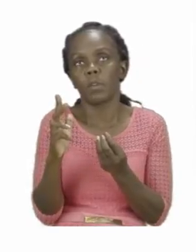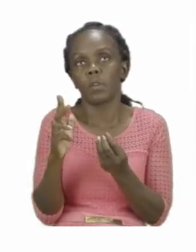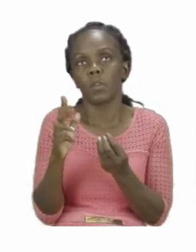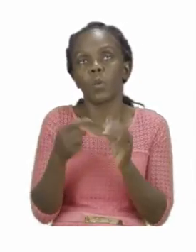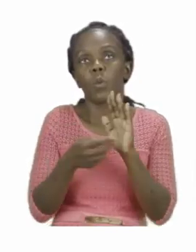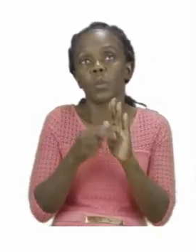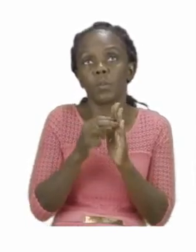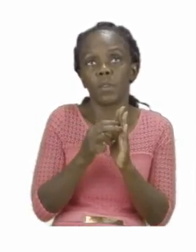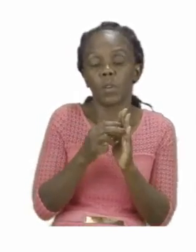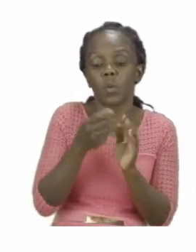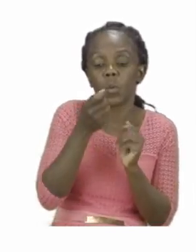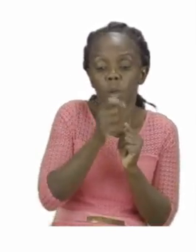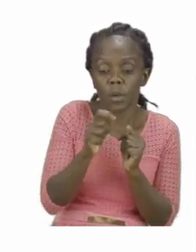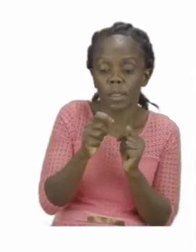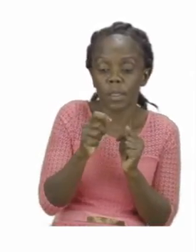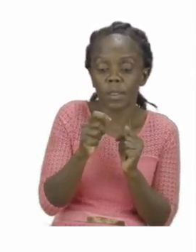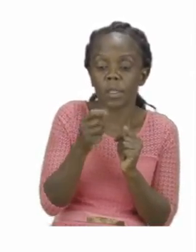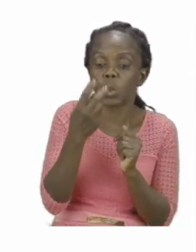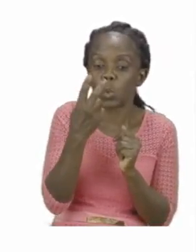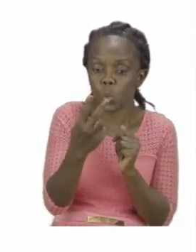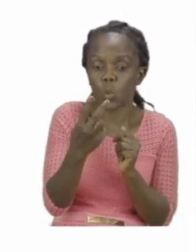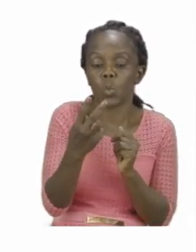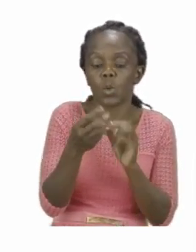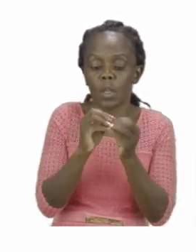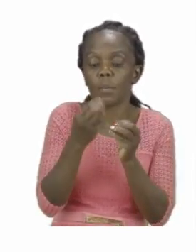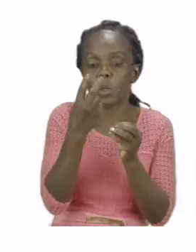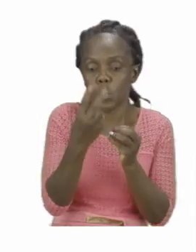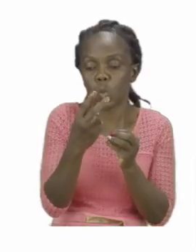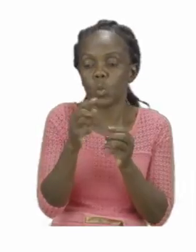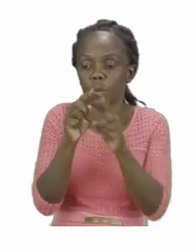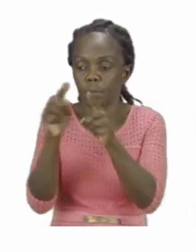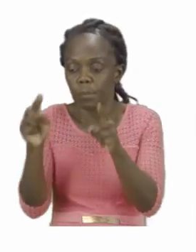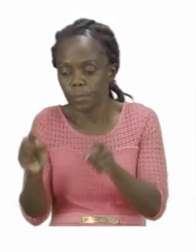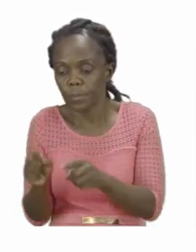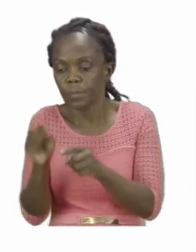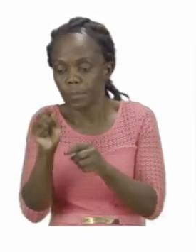number 2 in the box. Well done.